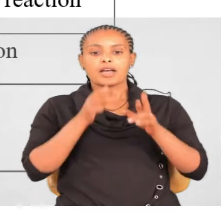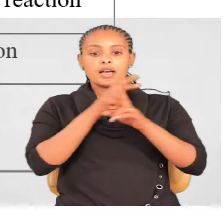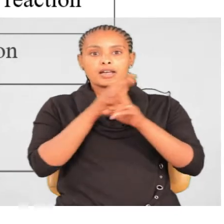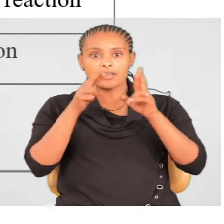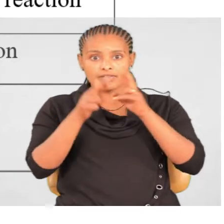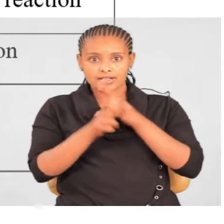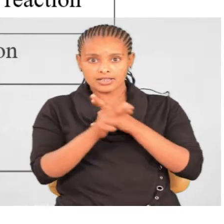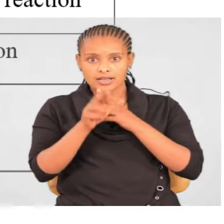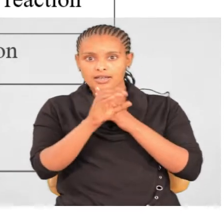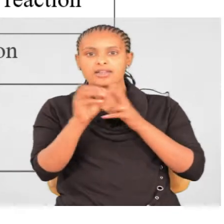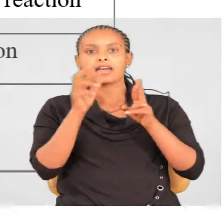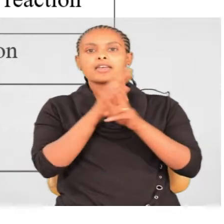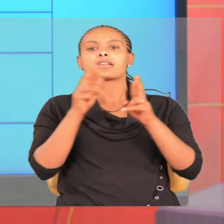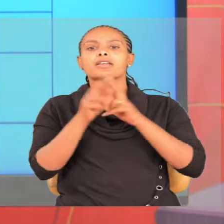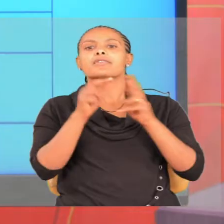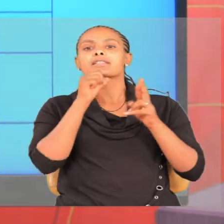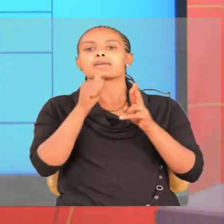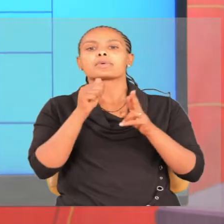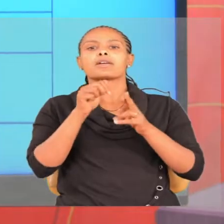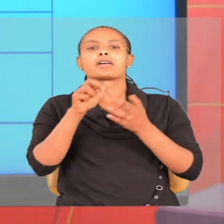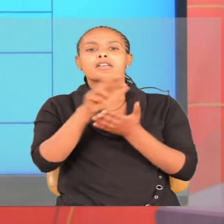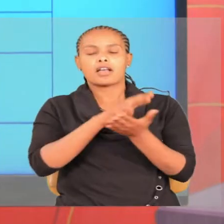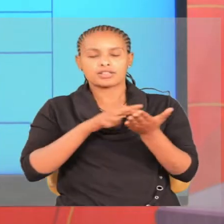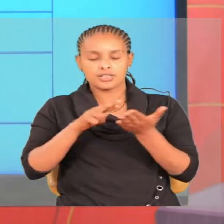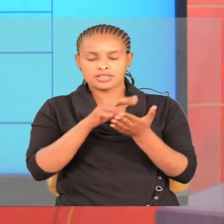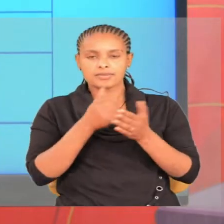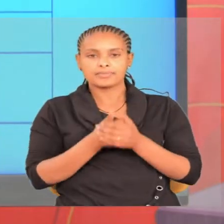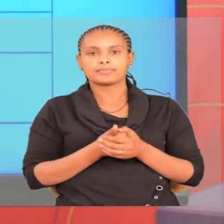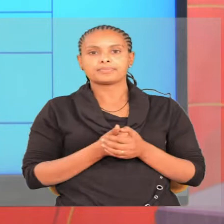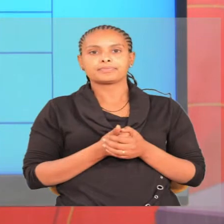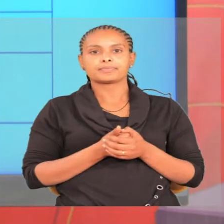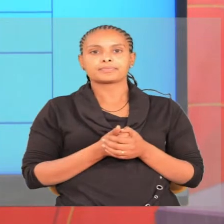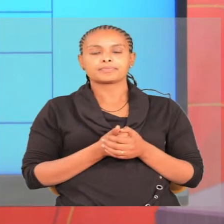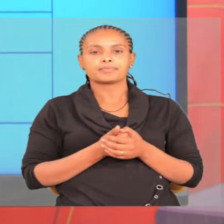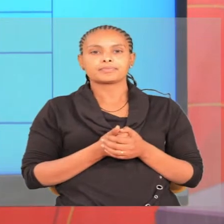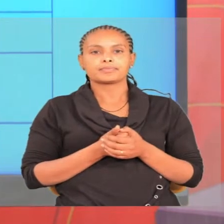Reversible and irreversible reactions.